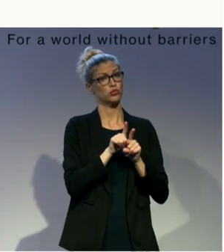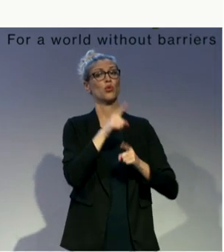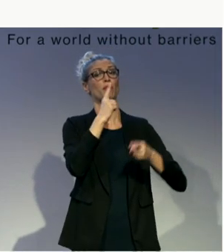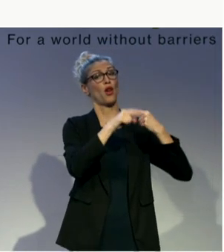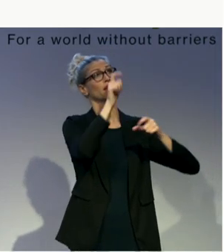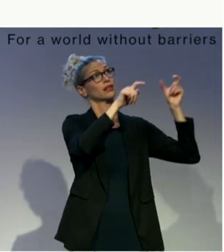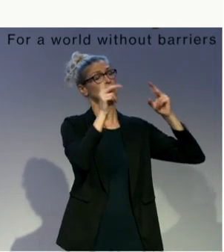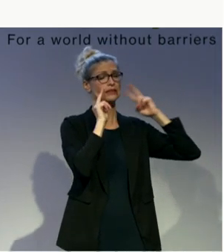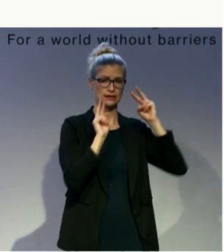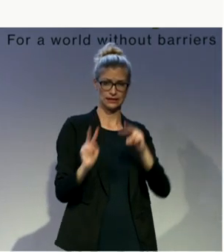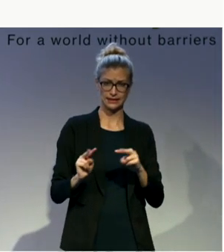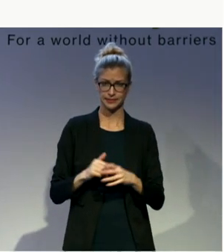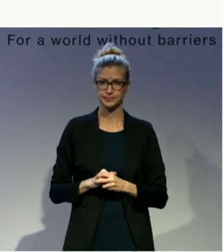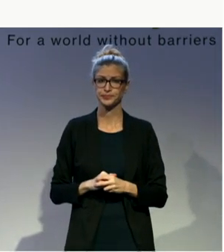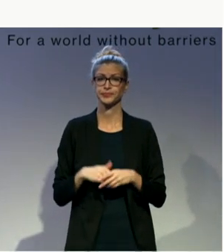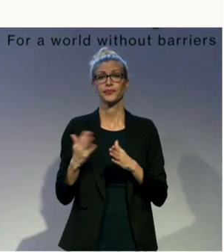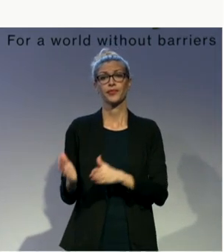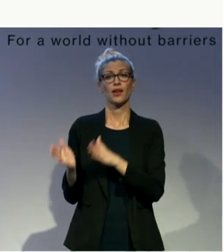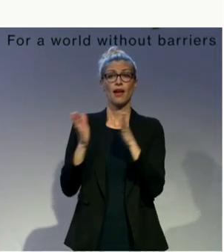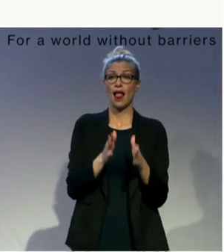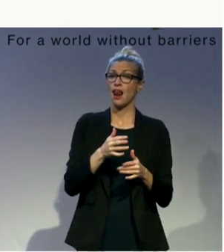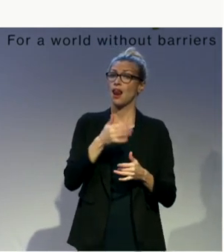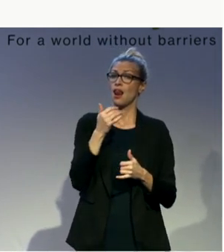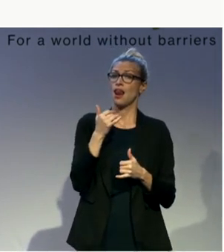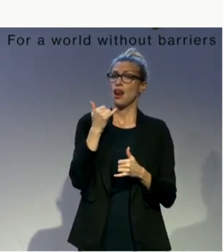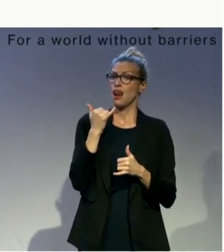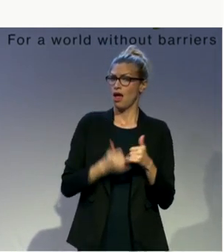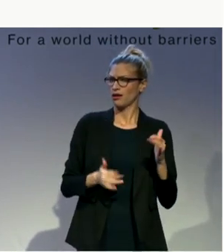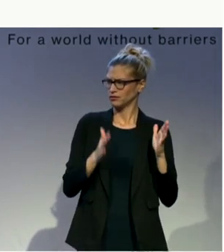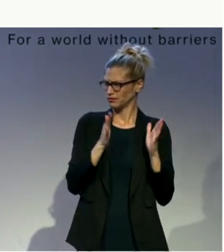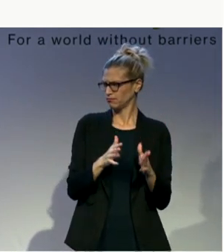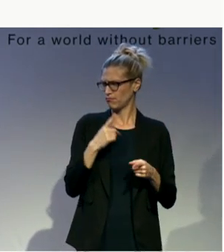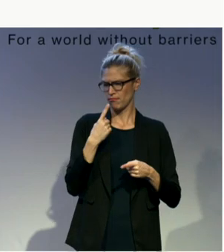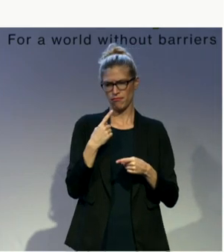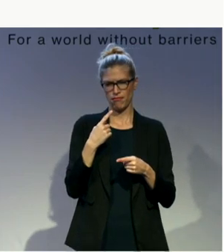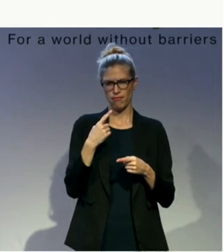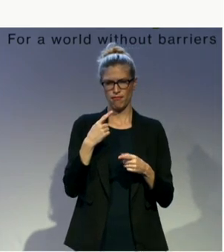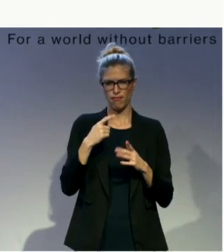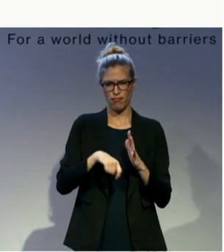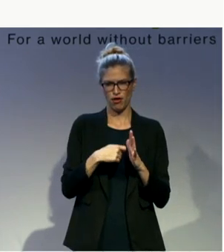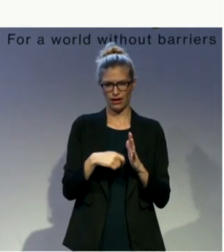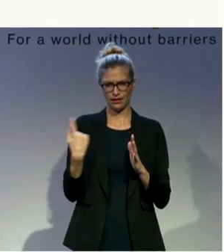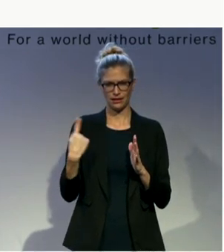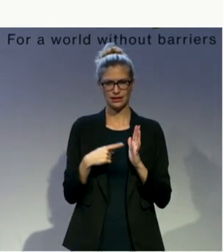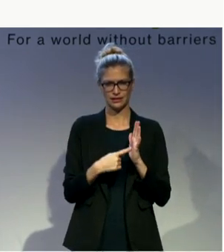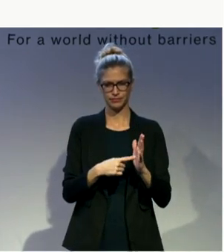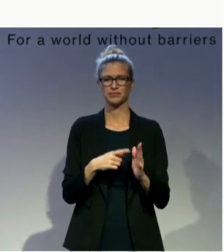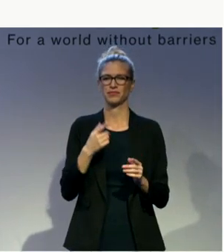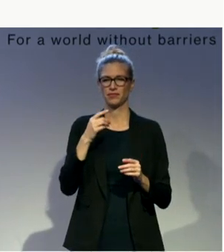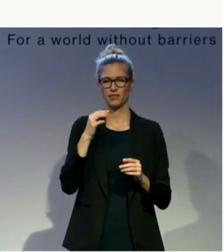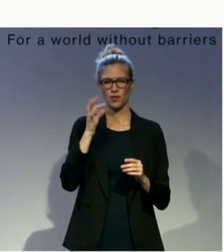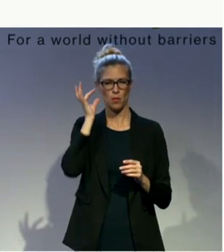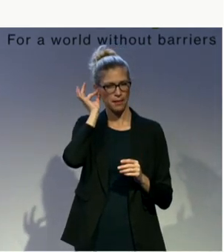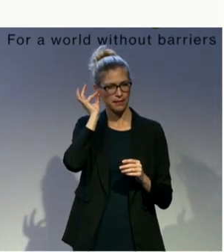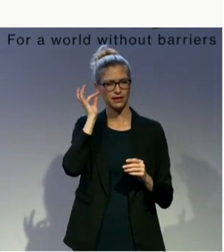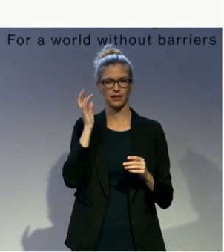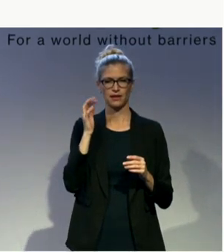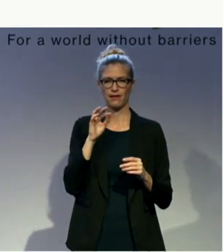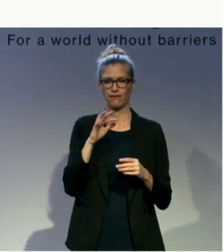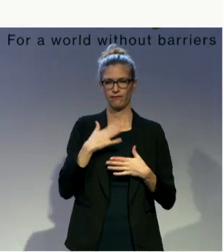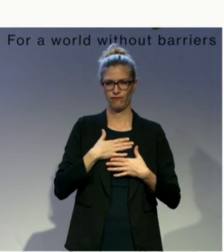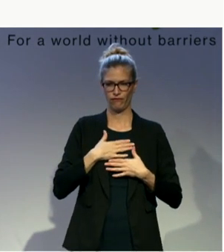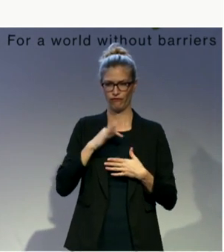least, we heard that, yes, giving the information on how to vote and whom to vote for